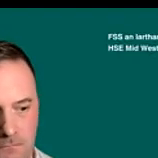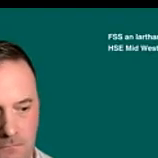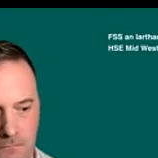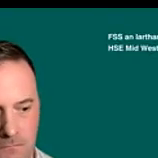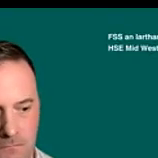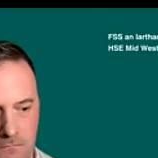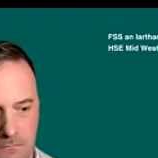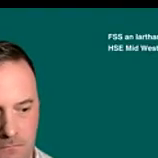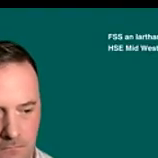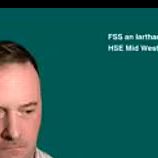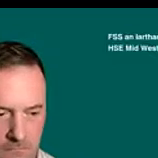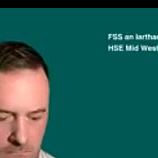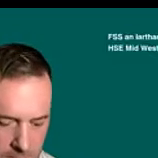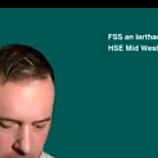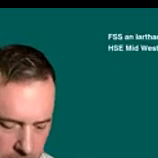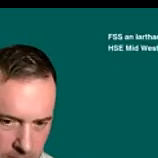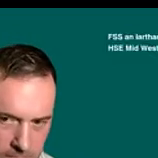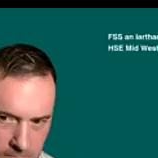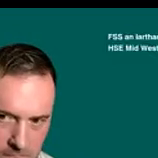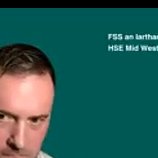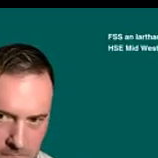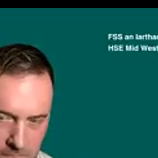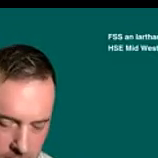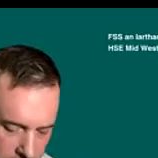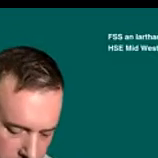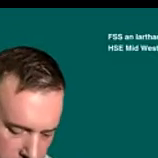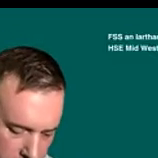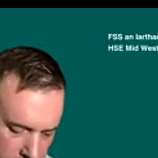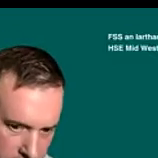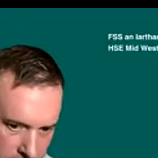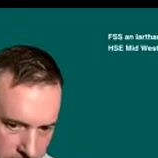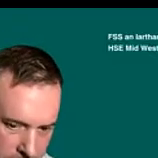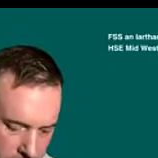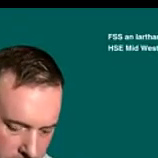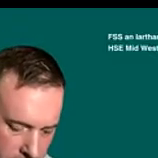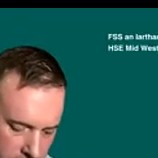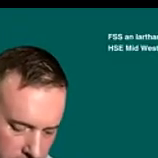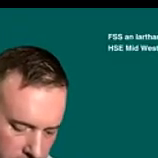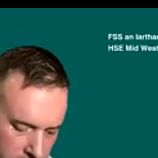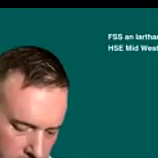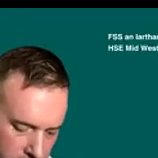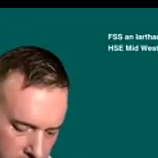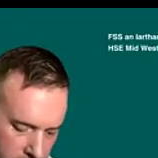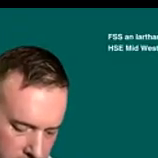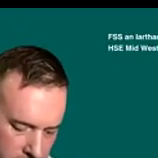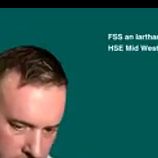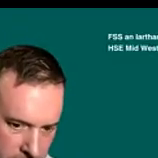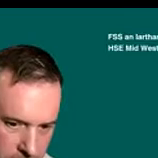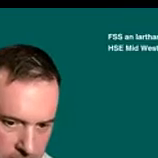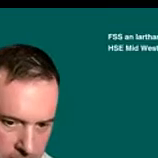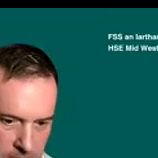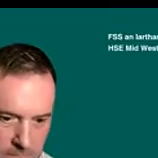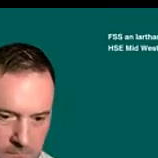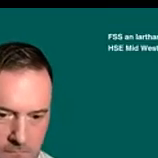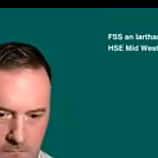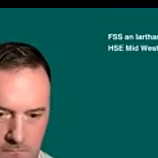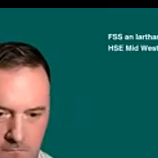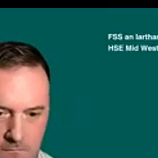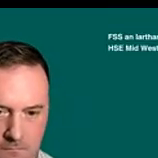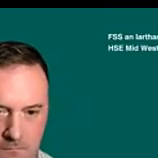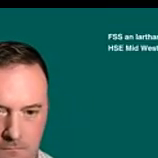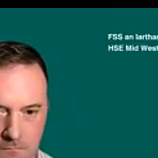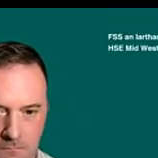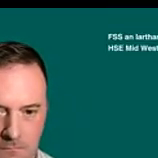came in. How would you know the difference between severe anxiety and menopausal symptoms? Oh, it's a